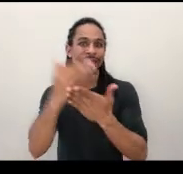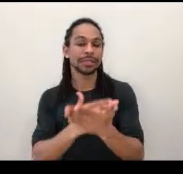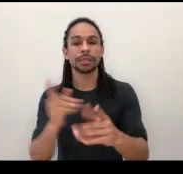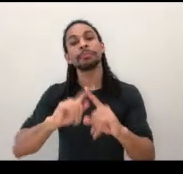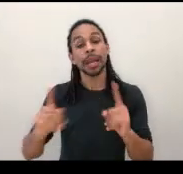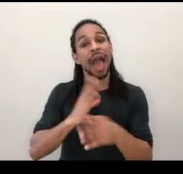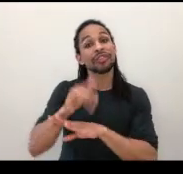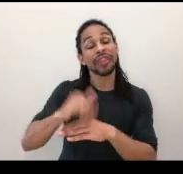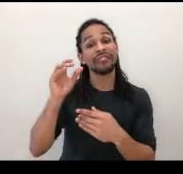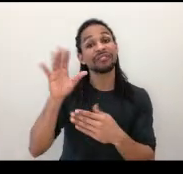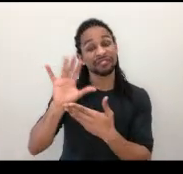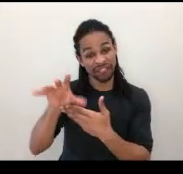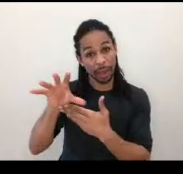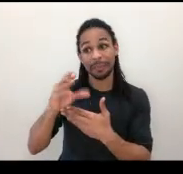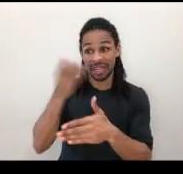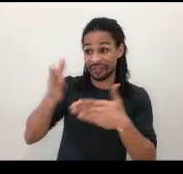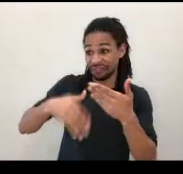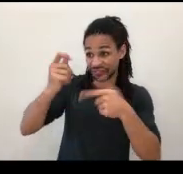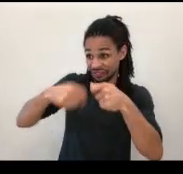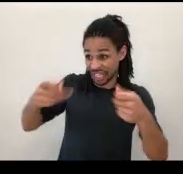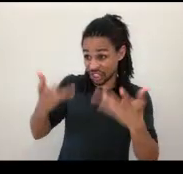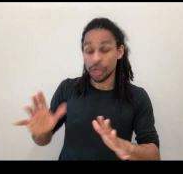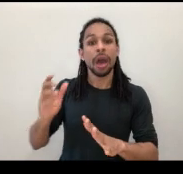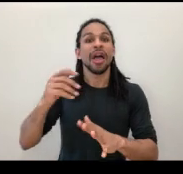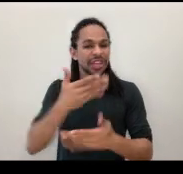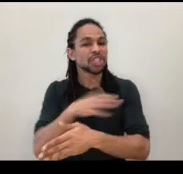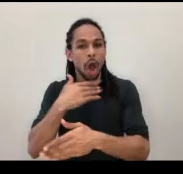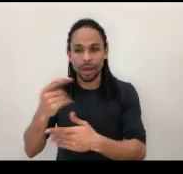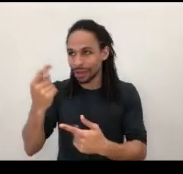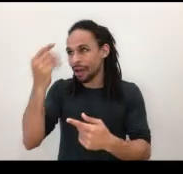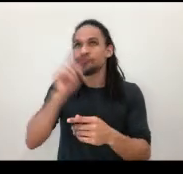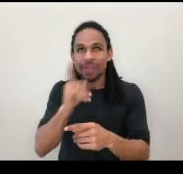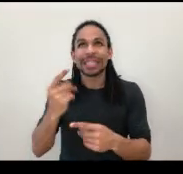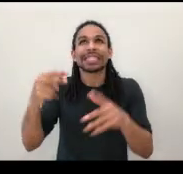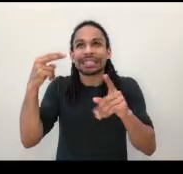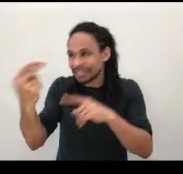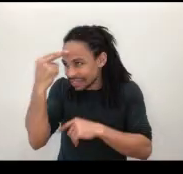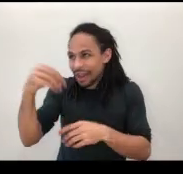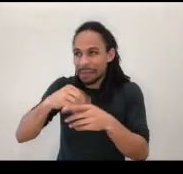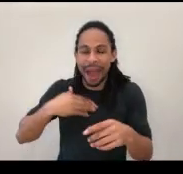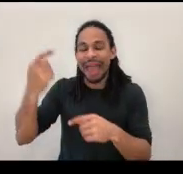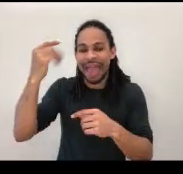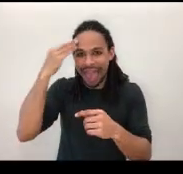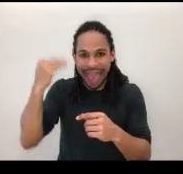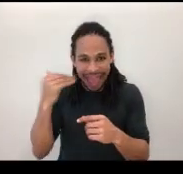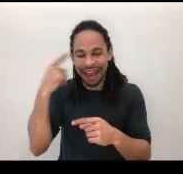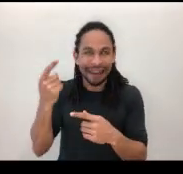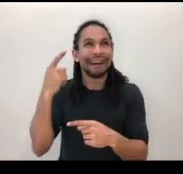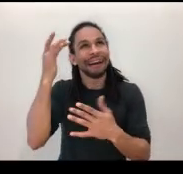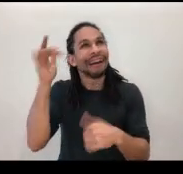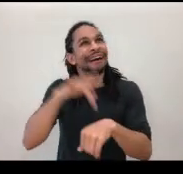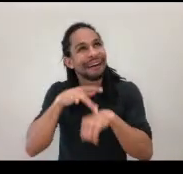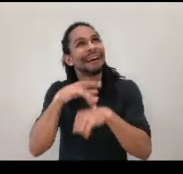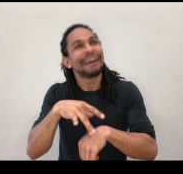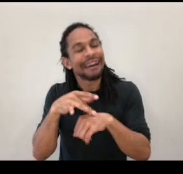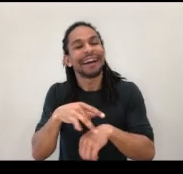great, after the film ended, the songs were stuck in my head for a week. And I completely forgot about the originals, like Summer Lovin', you know, from